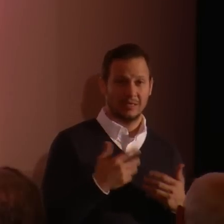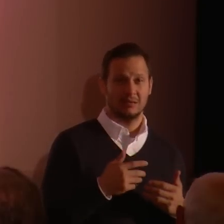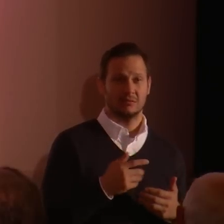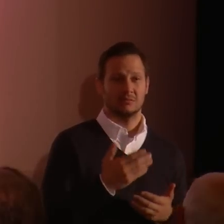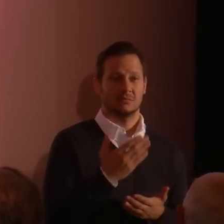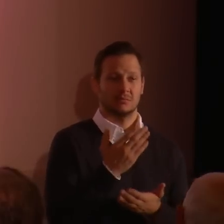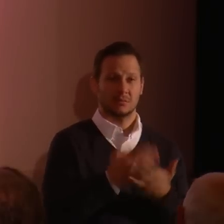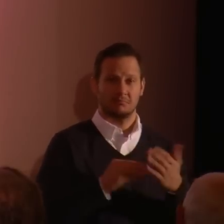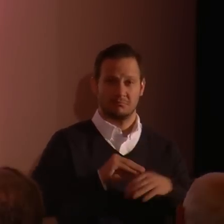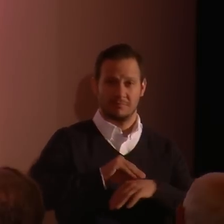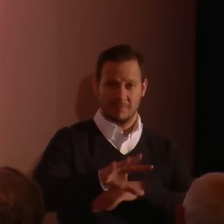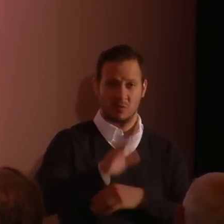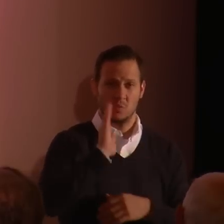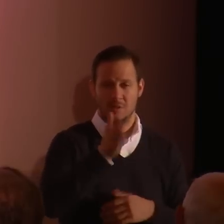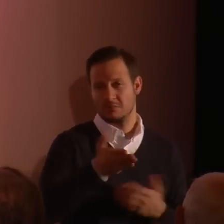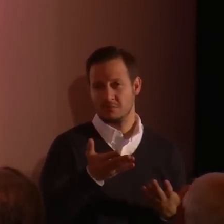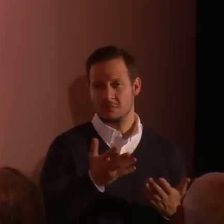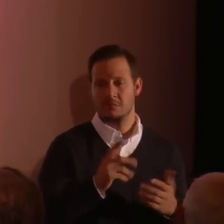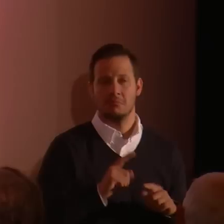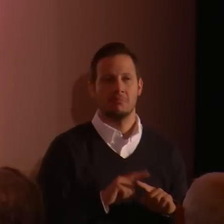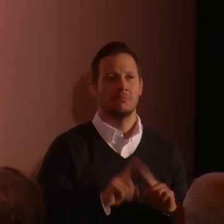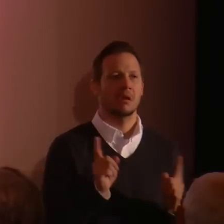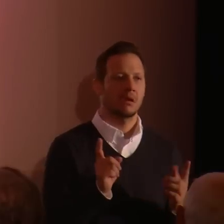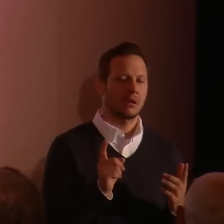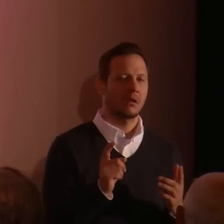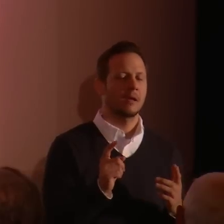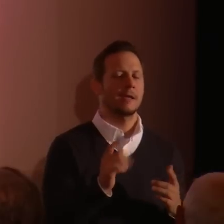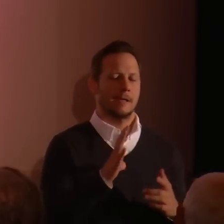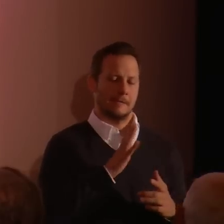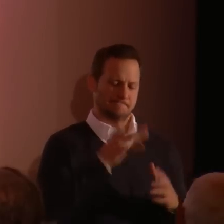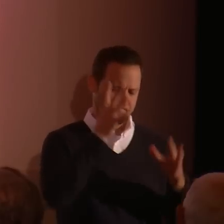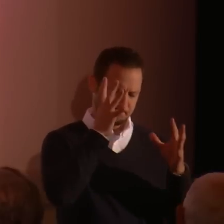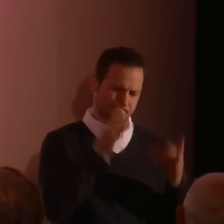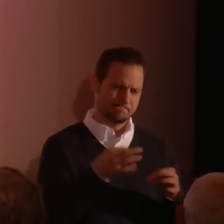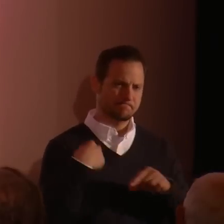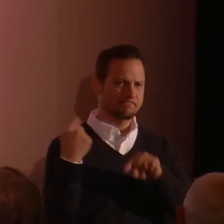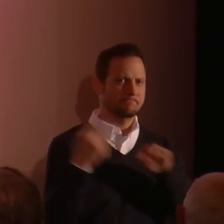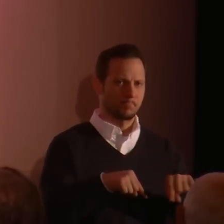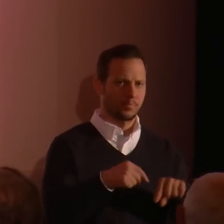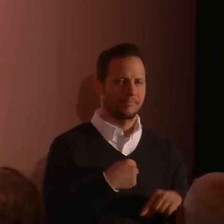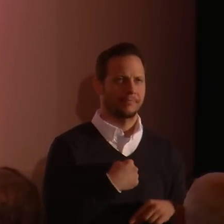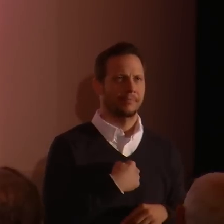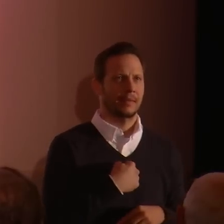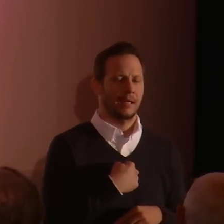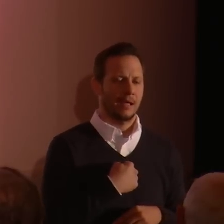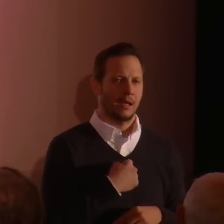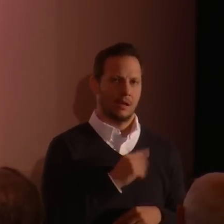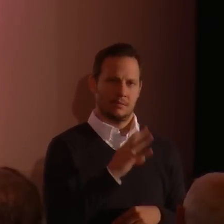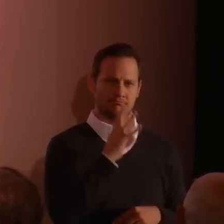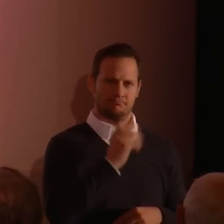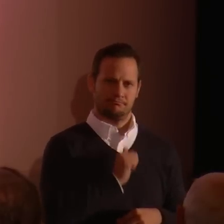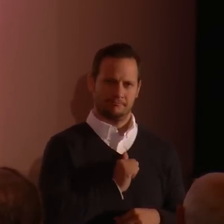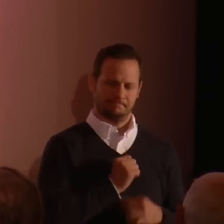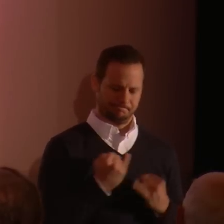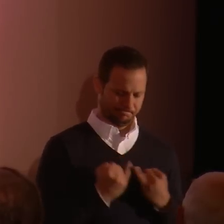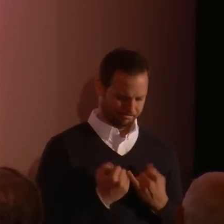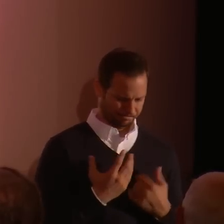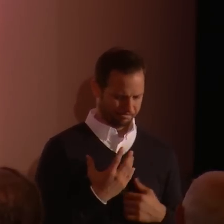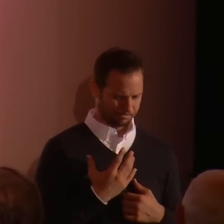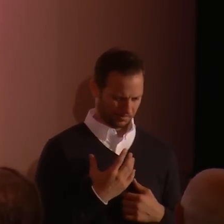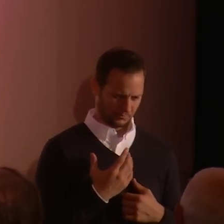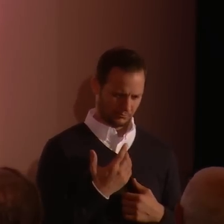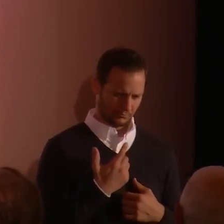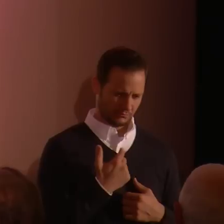consequences. But as I made the decision, I got to the point where I told myself, lady, you better practice what you